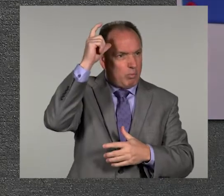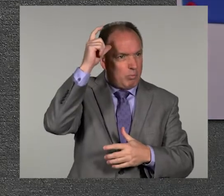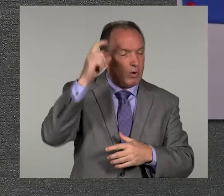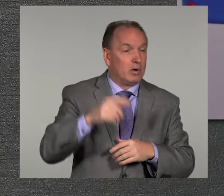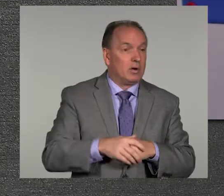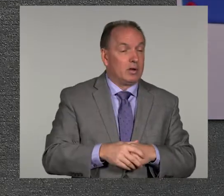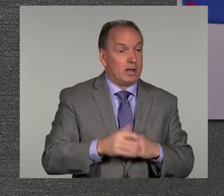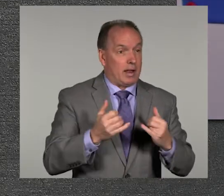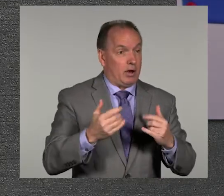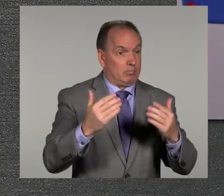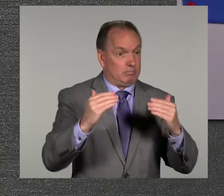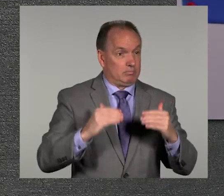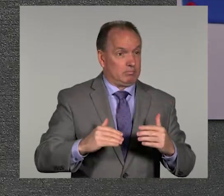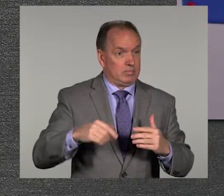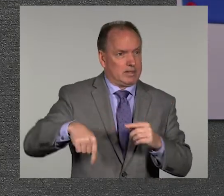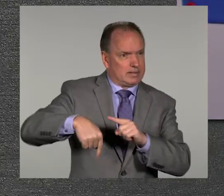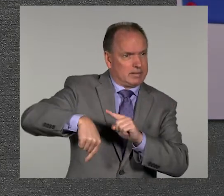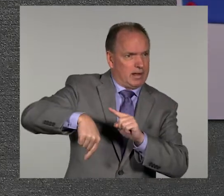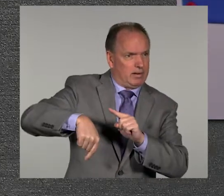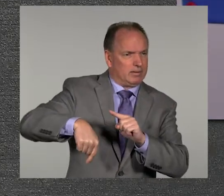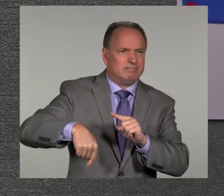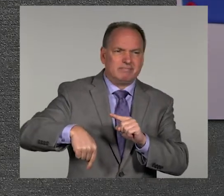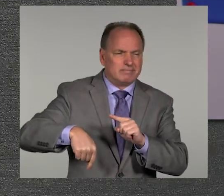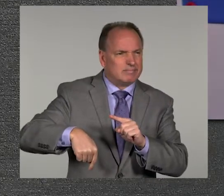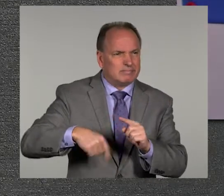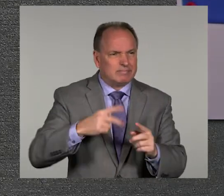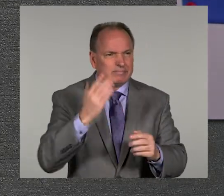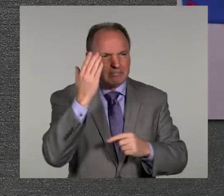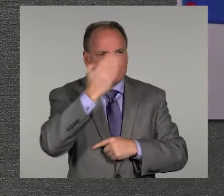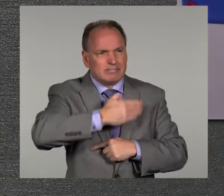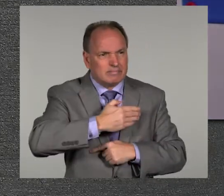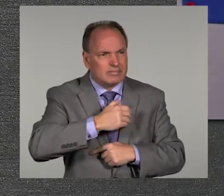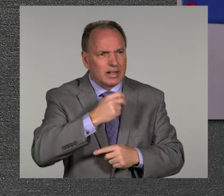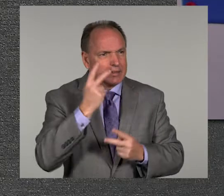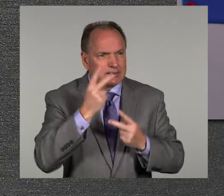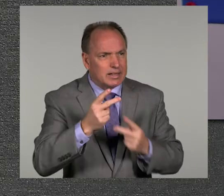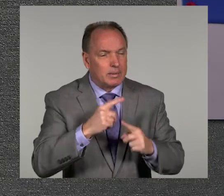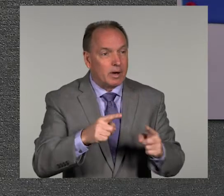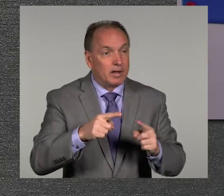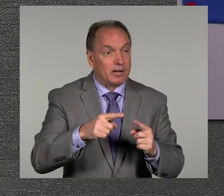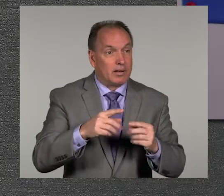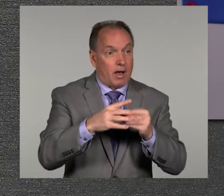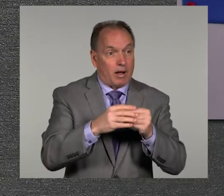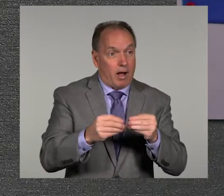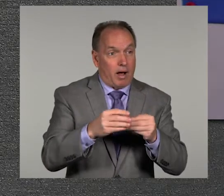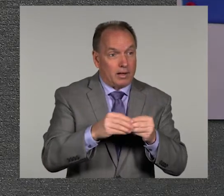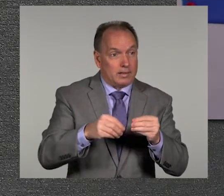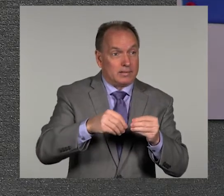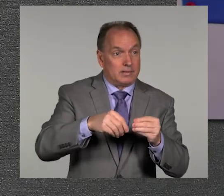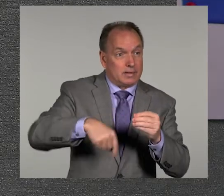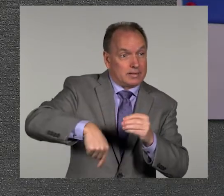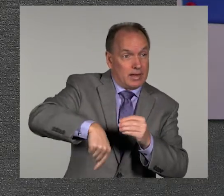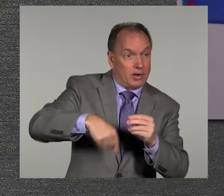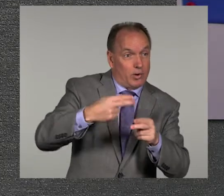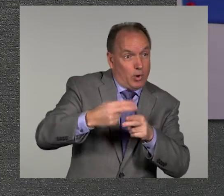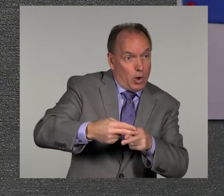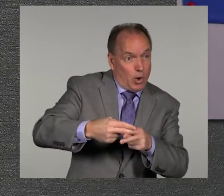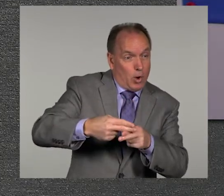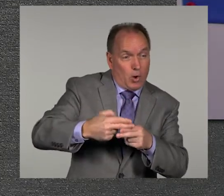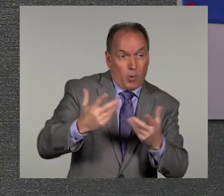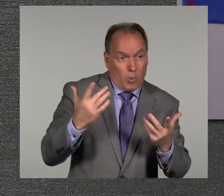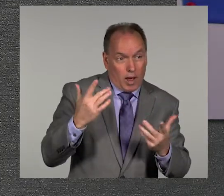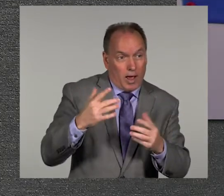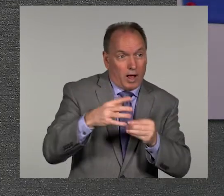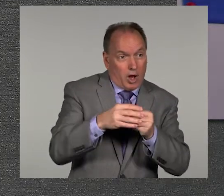his tail. I know we couldn't see his tail too much, but the Appalachian cottontail rabbit is called the